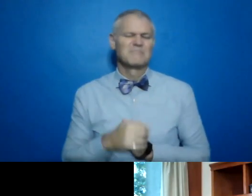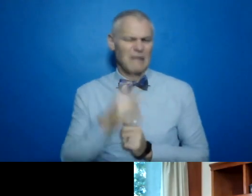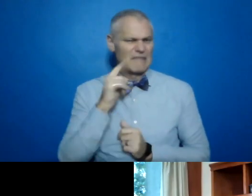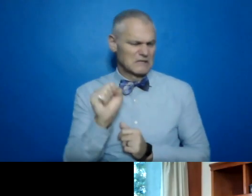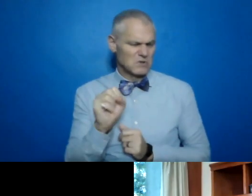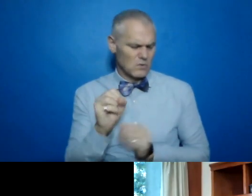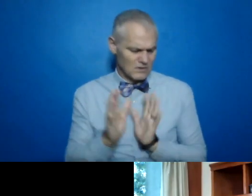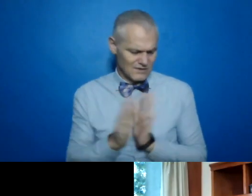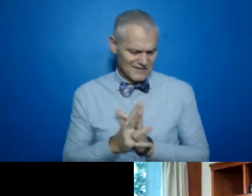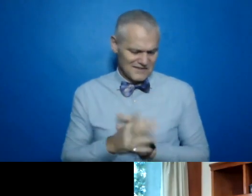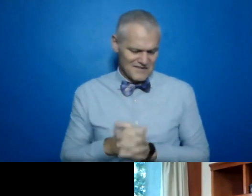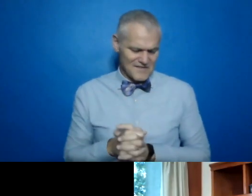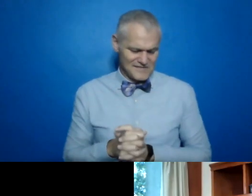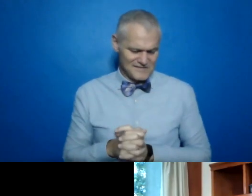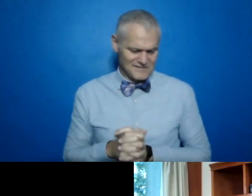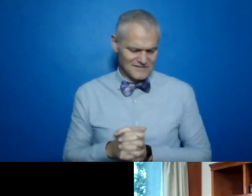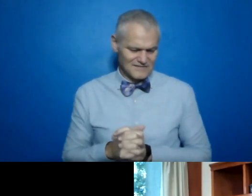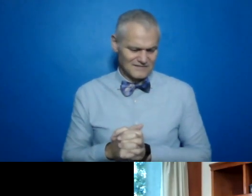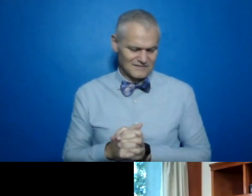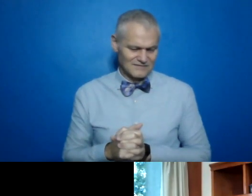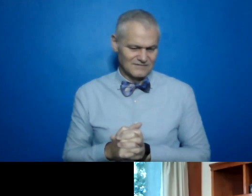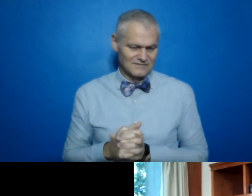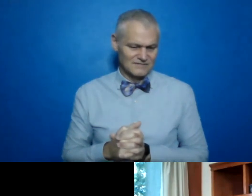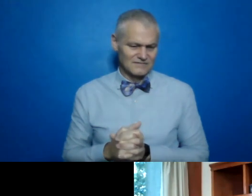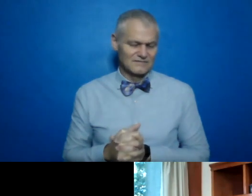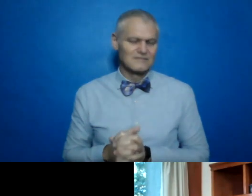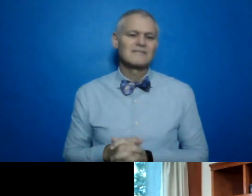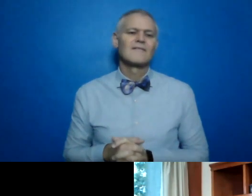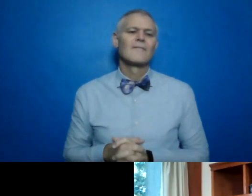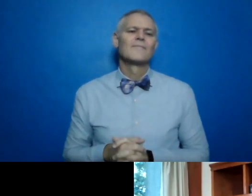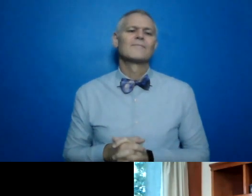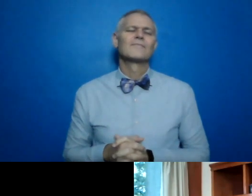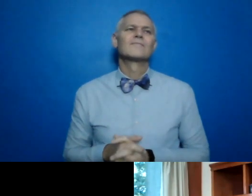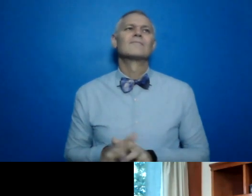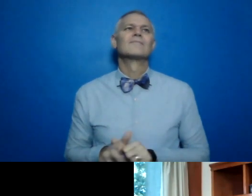is the when I've